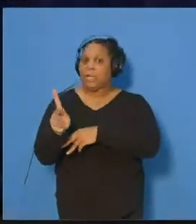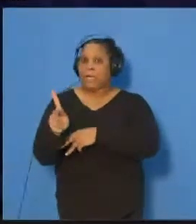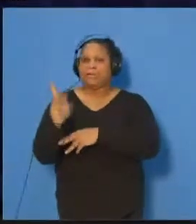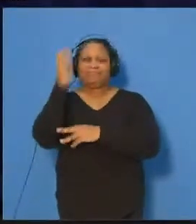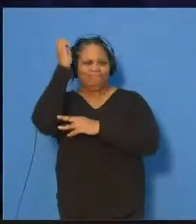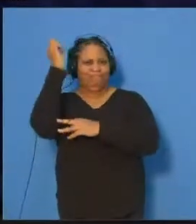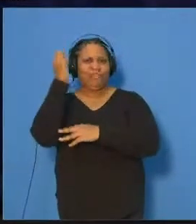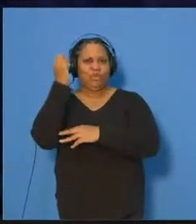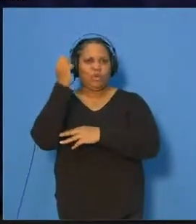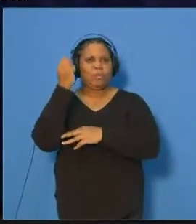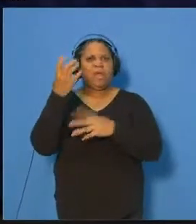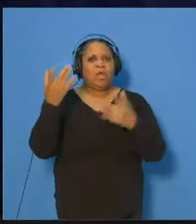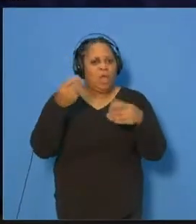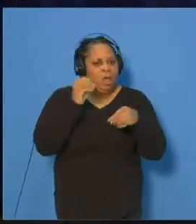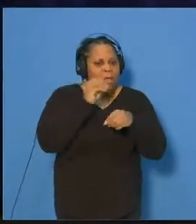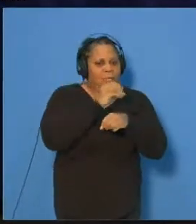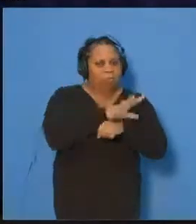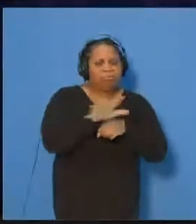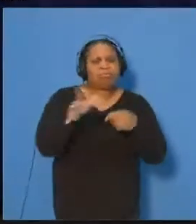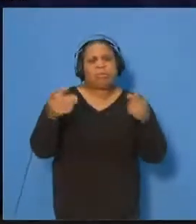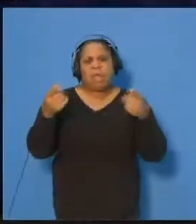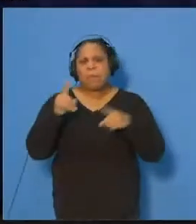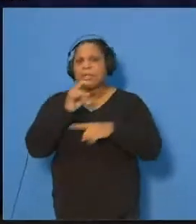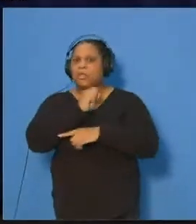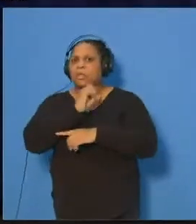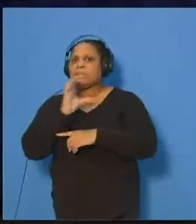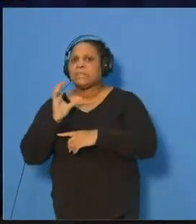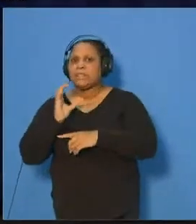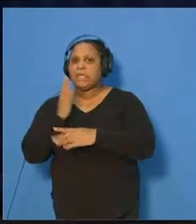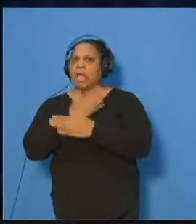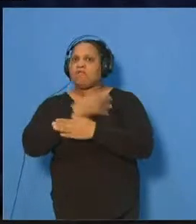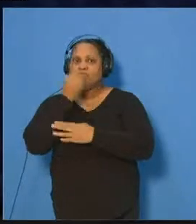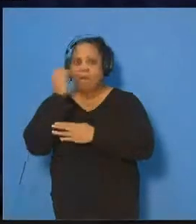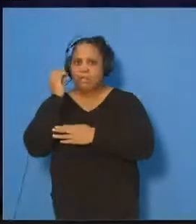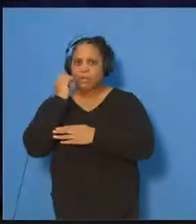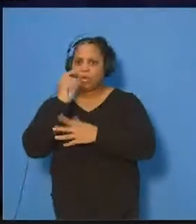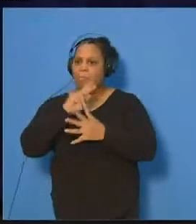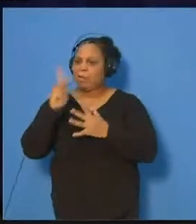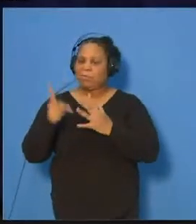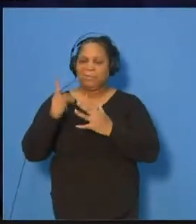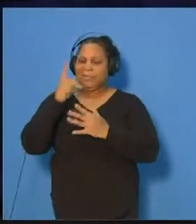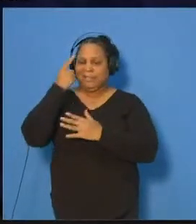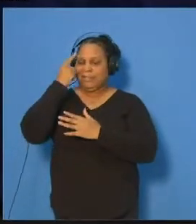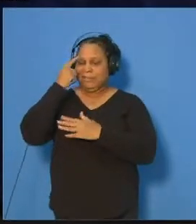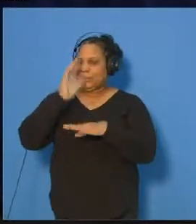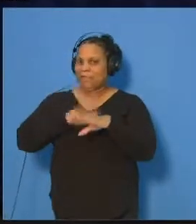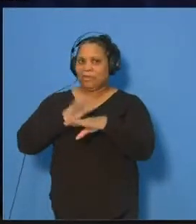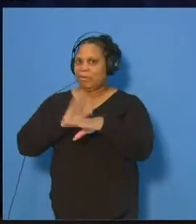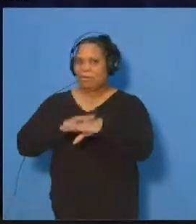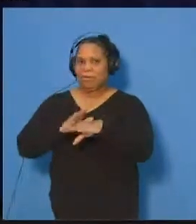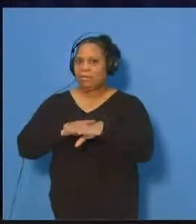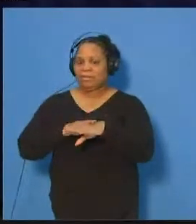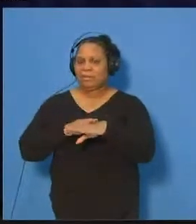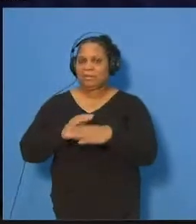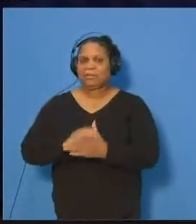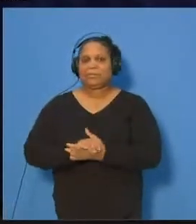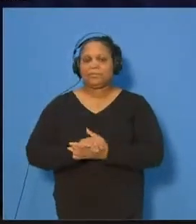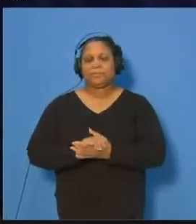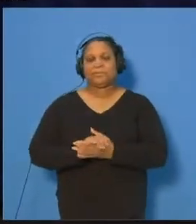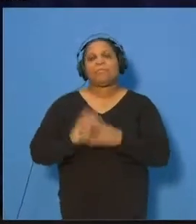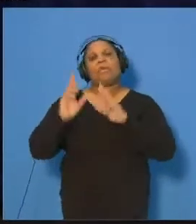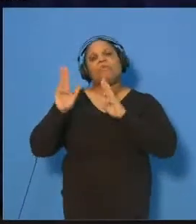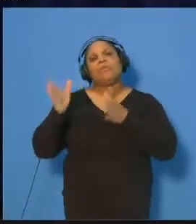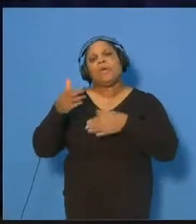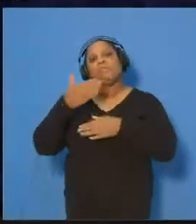Europe, about the impacts which it has on our seniors and our rest home population, I don't think that you could be too cautious in that at all. Thank you very